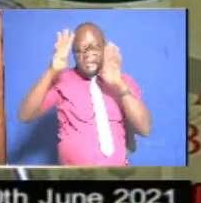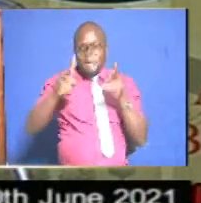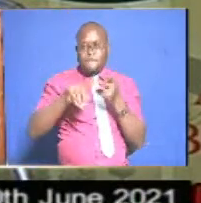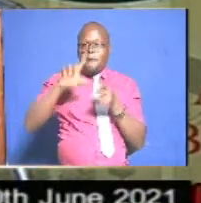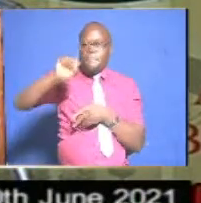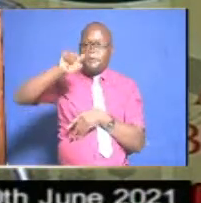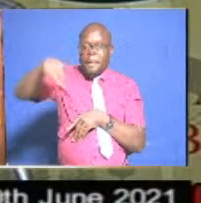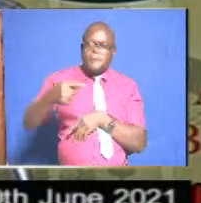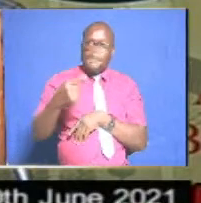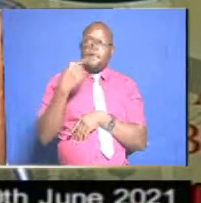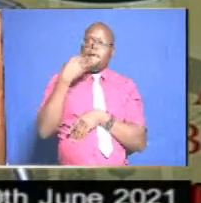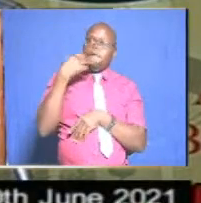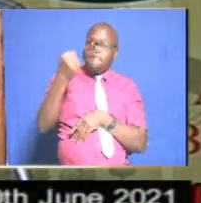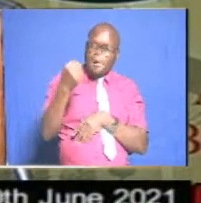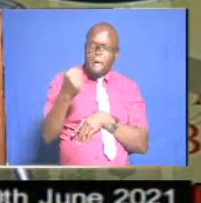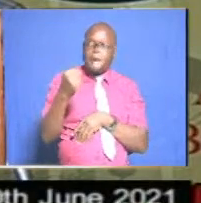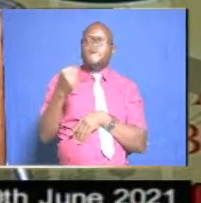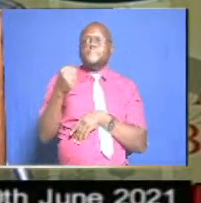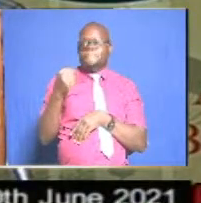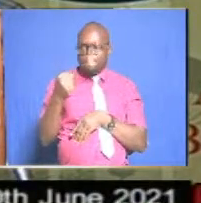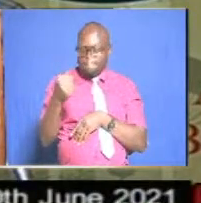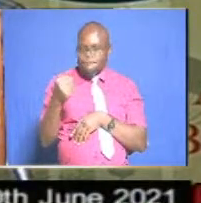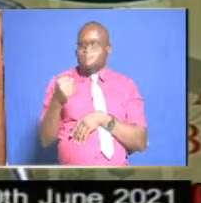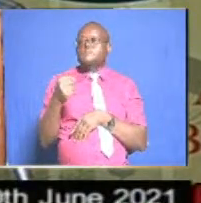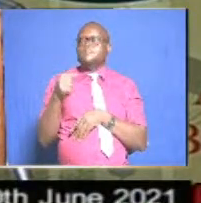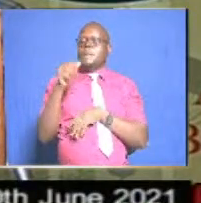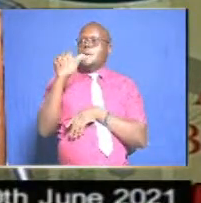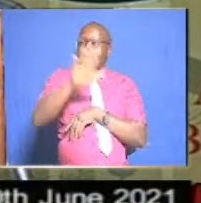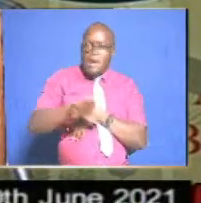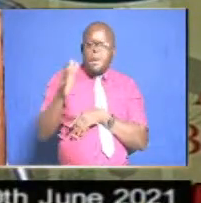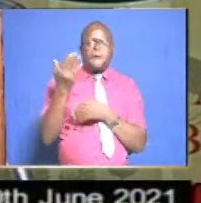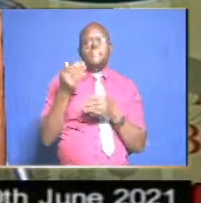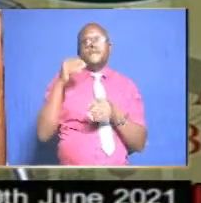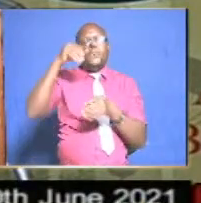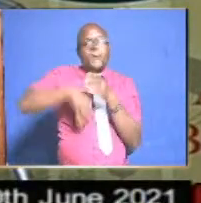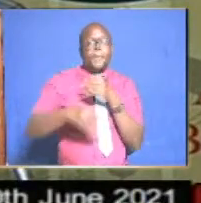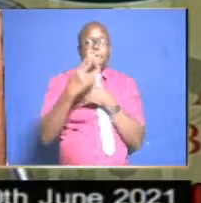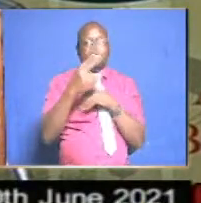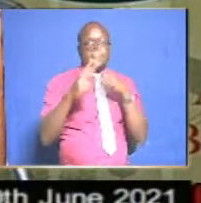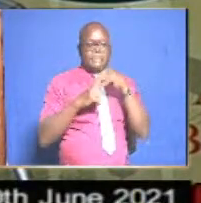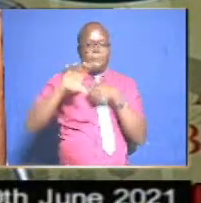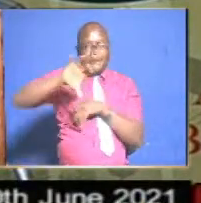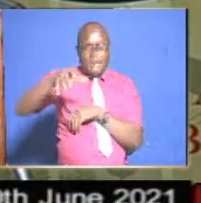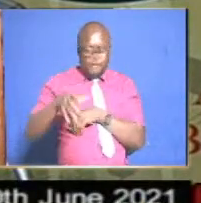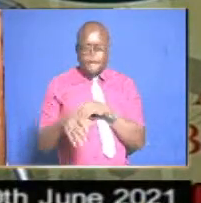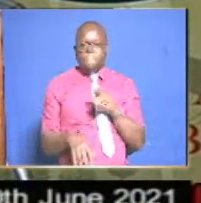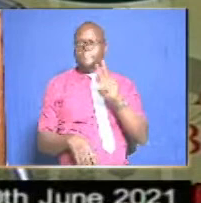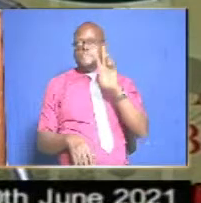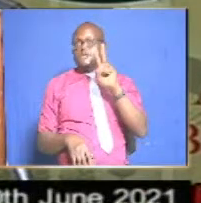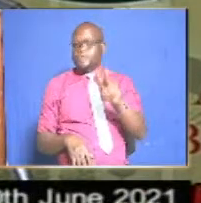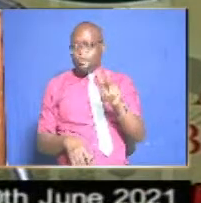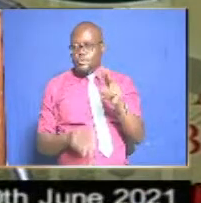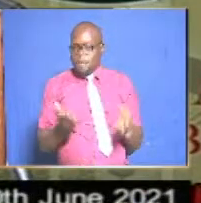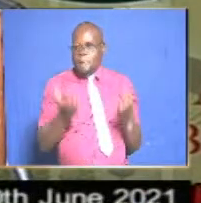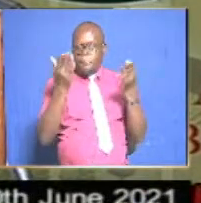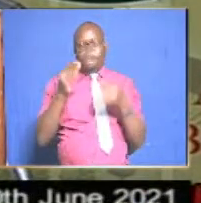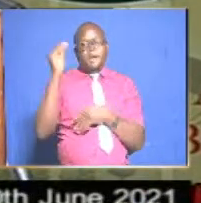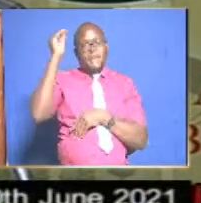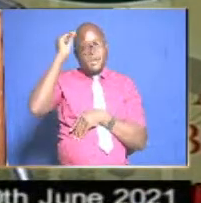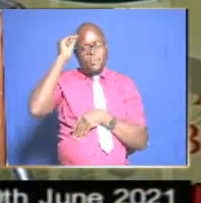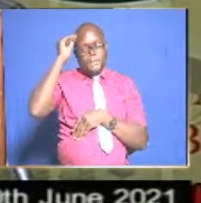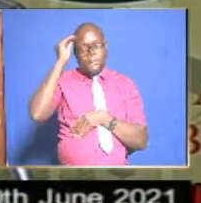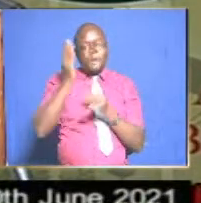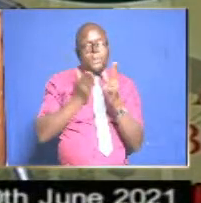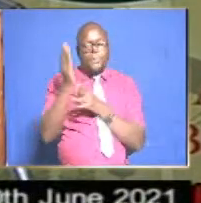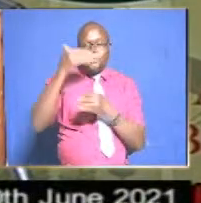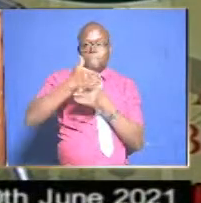5,500 community scouts in wildlife conservation areas across the 47 counties. Two, improvement of education outcome through